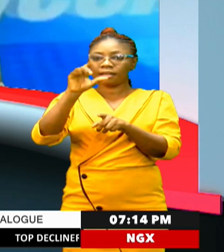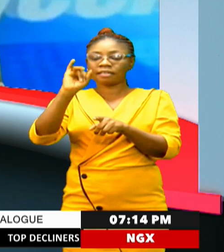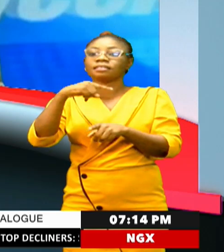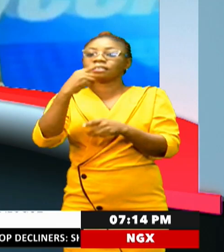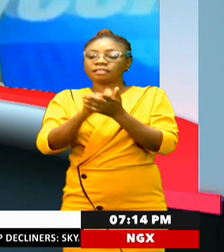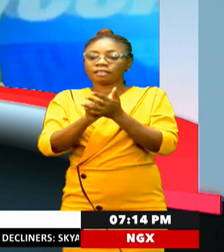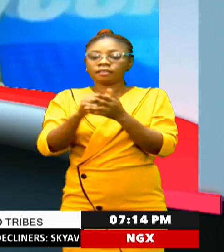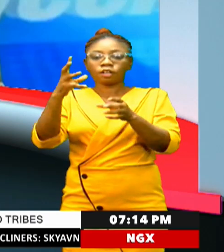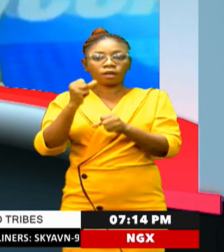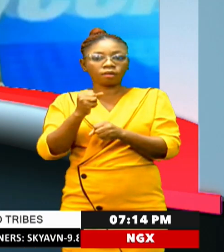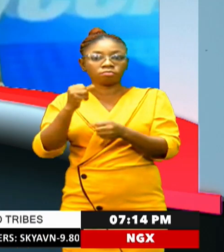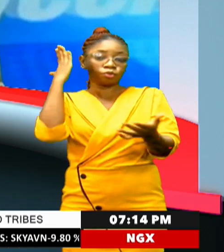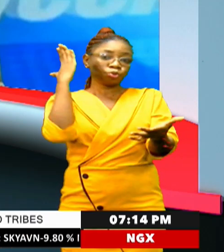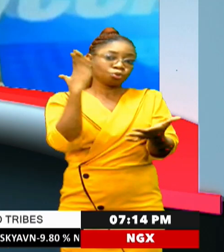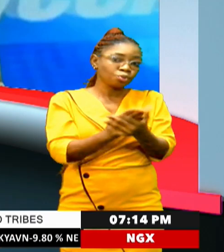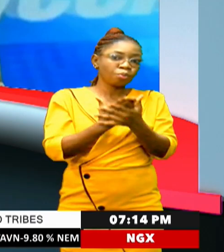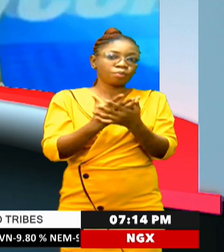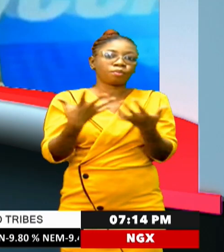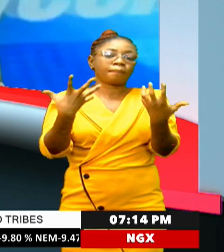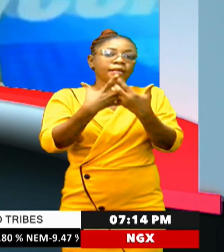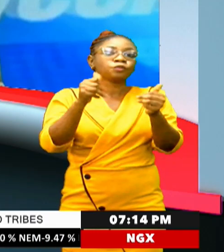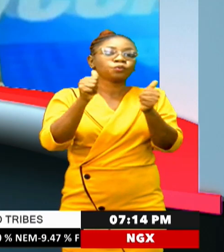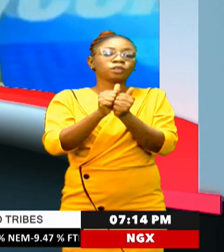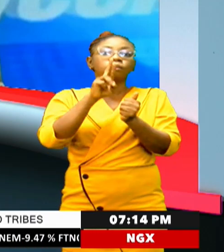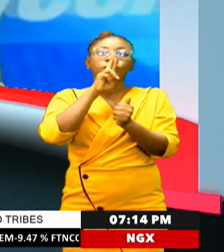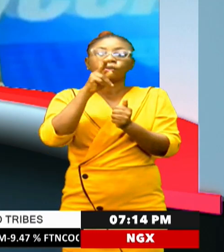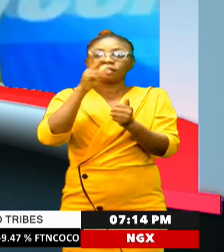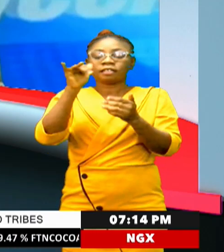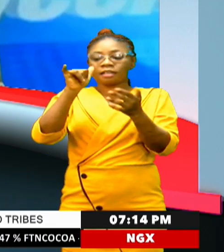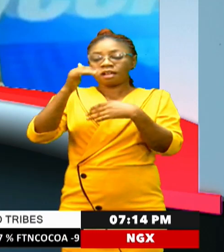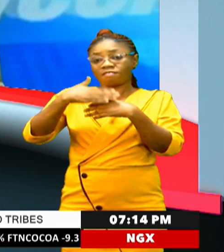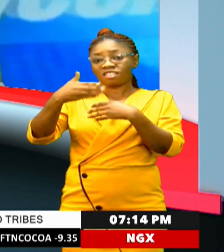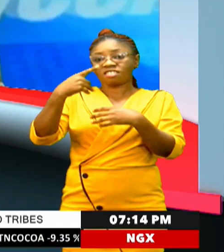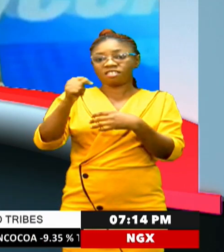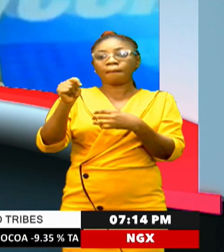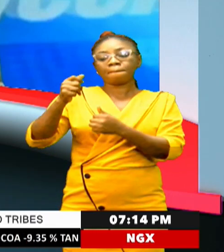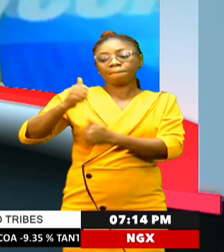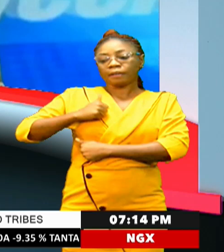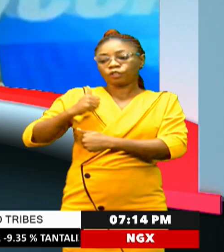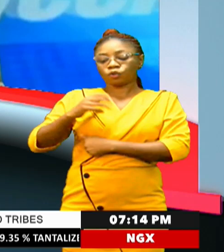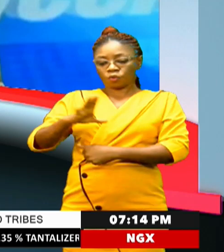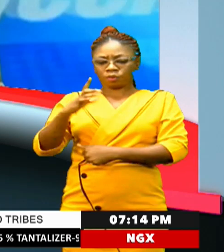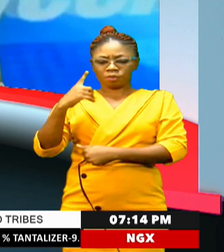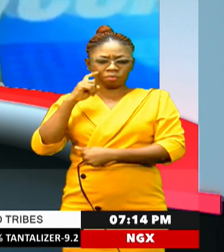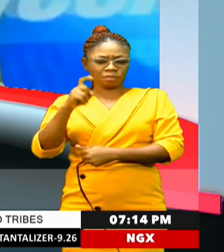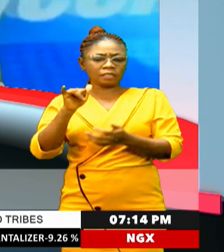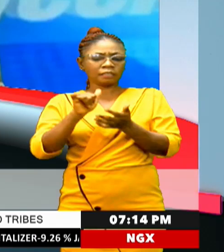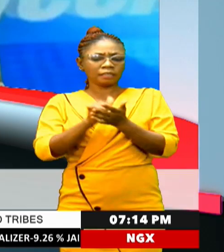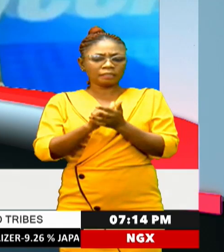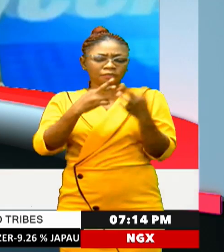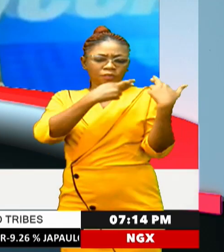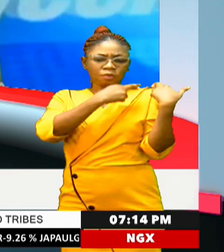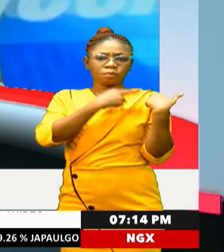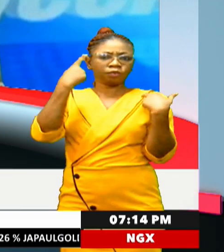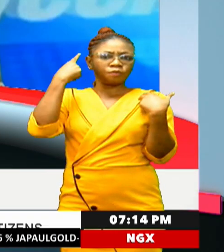cut diplomatic ties with Ukraine after a military official suggested Kyiv had played a role in deadly fight near